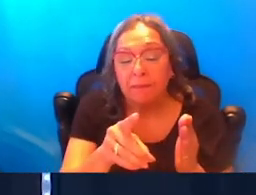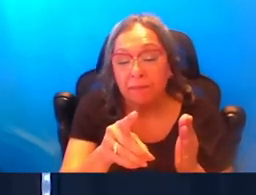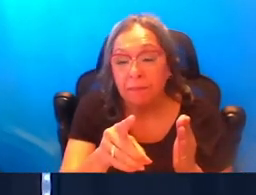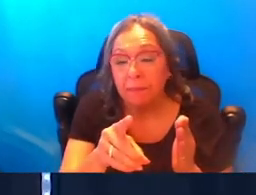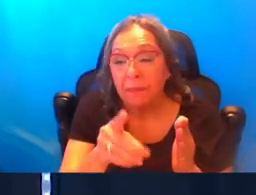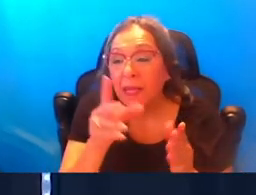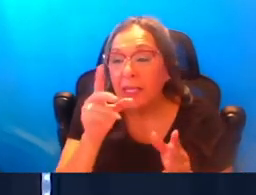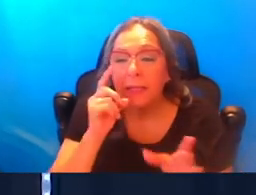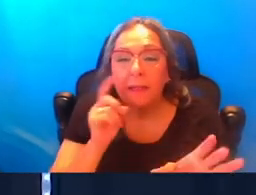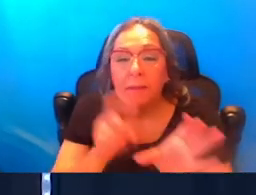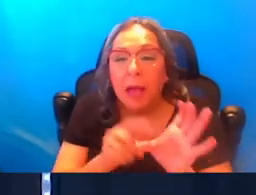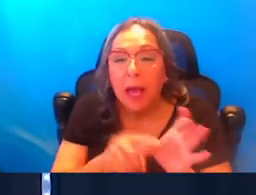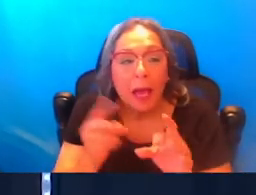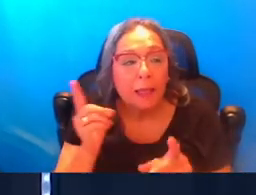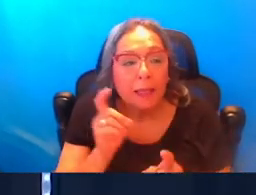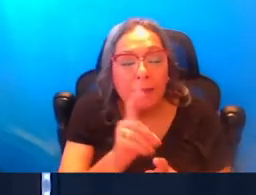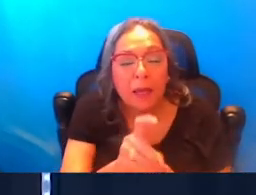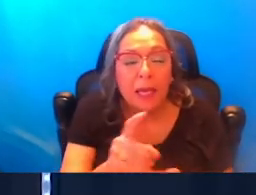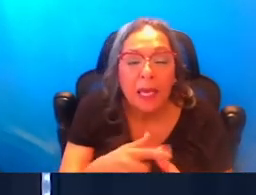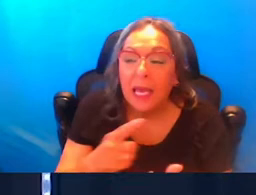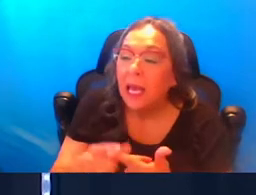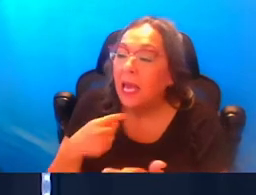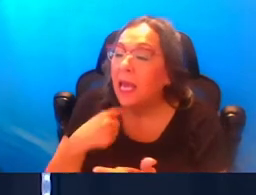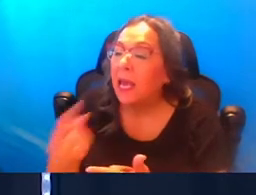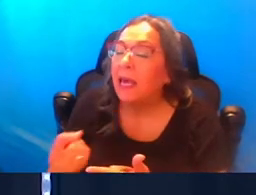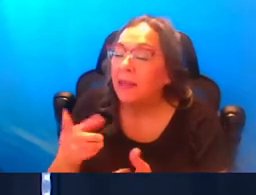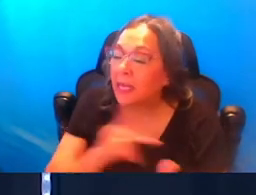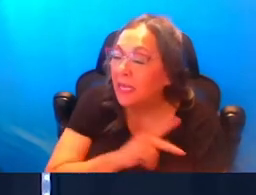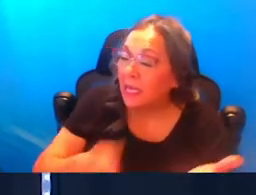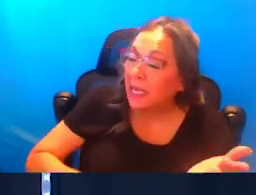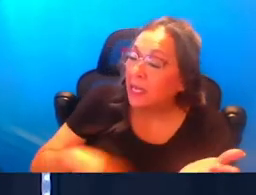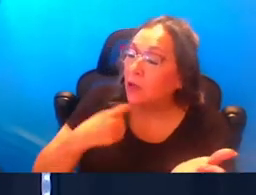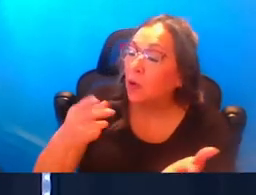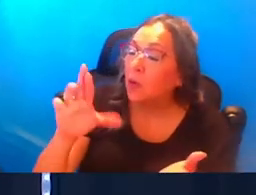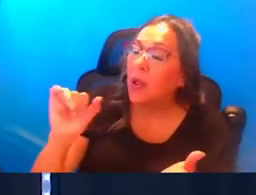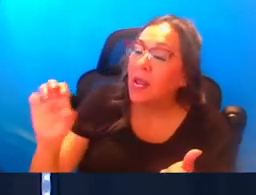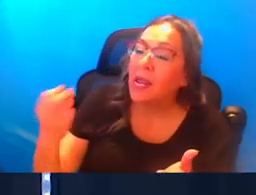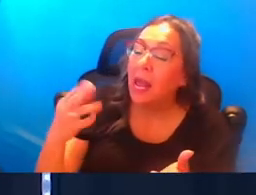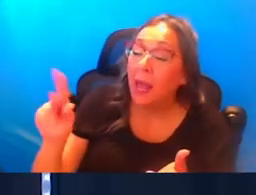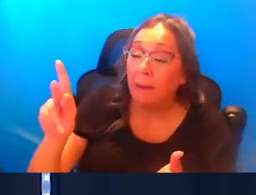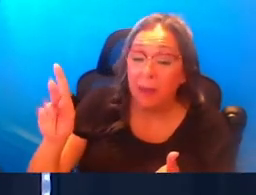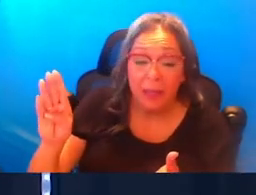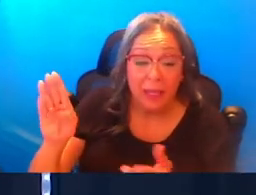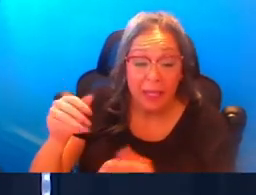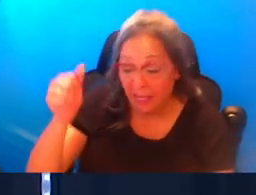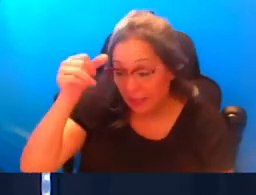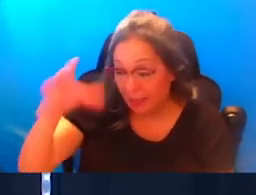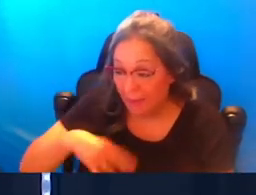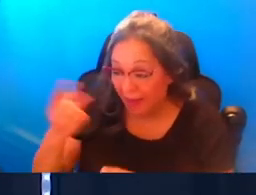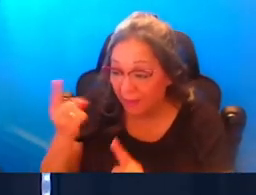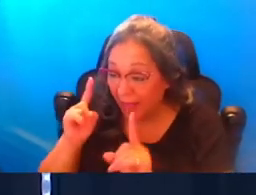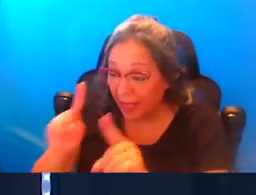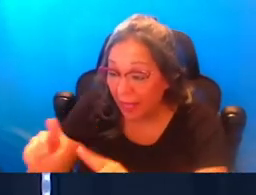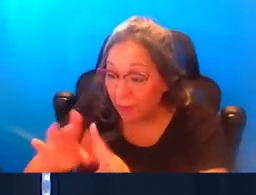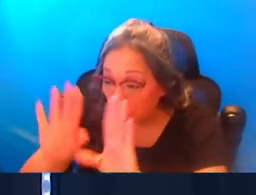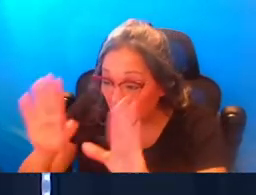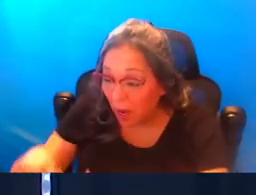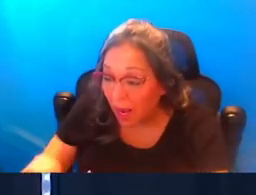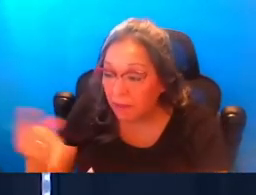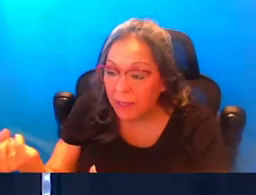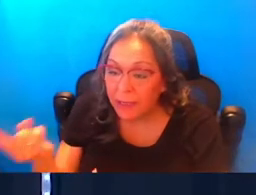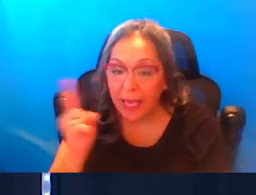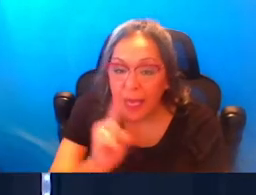sent orders to Rahab, bring out the men who have come into your house, for they have come here to spy out the whole